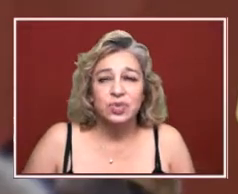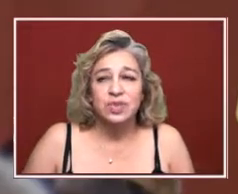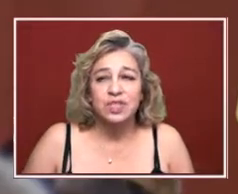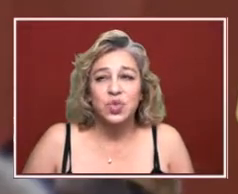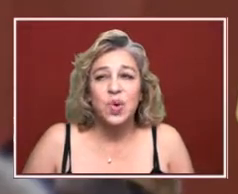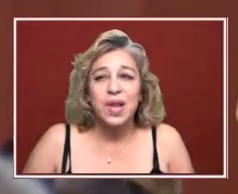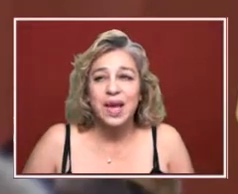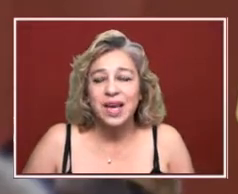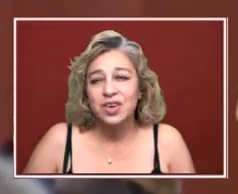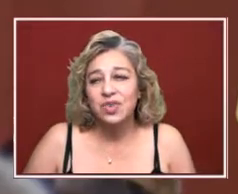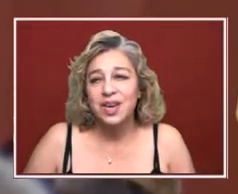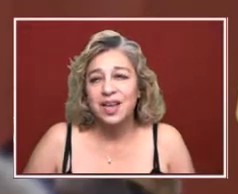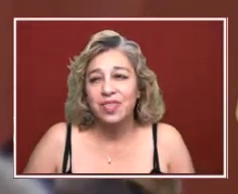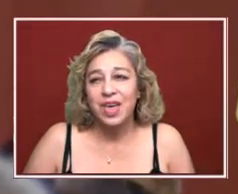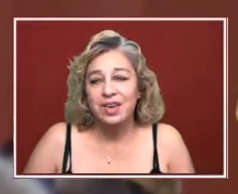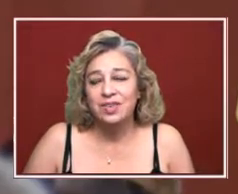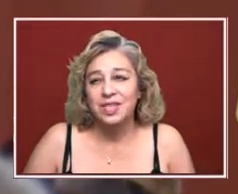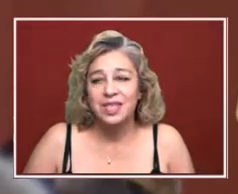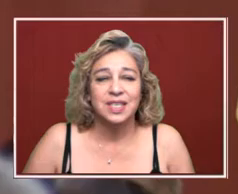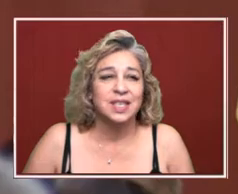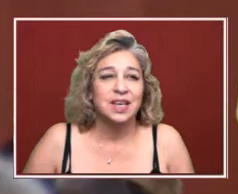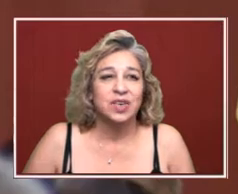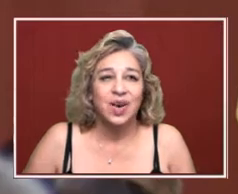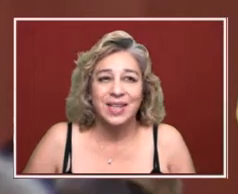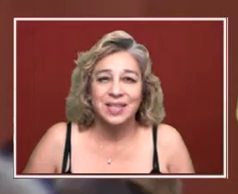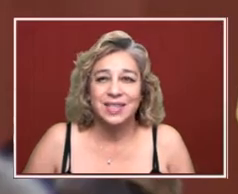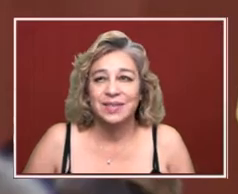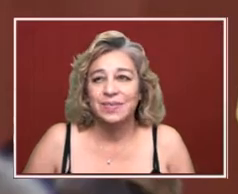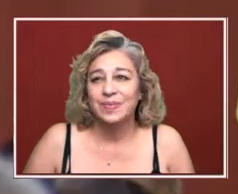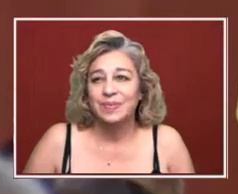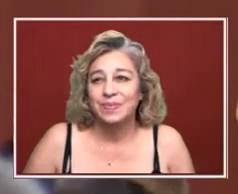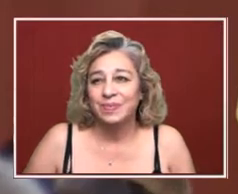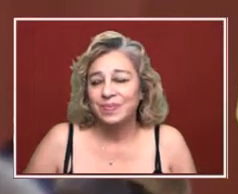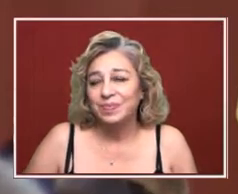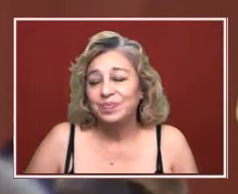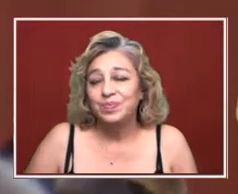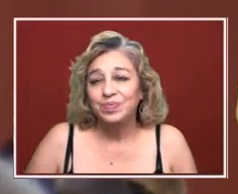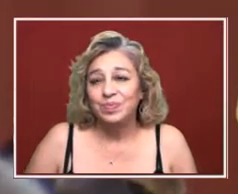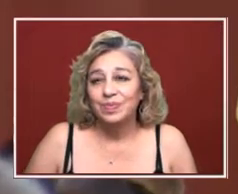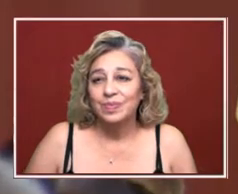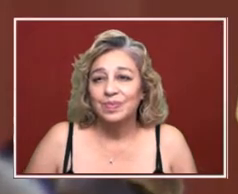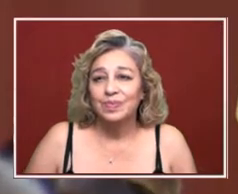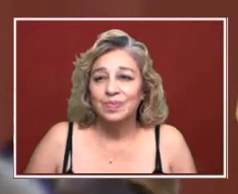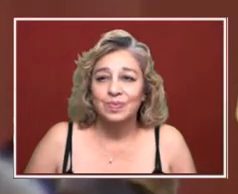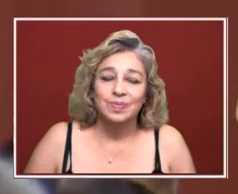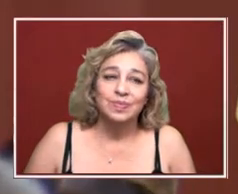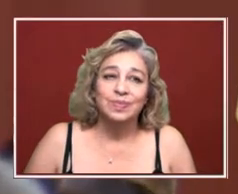students 300,000 grants. Es como si